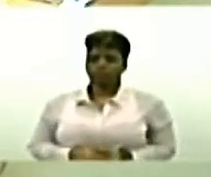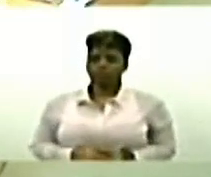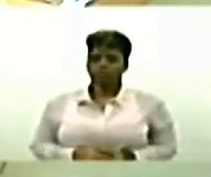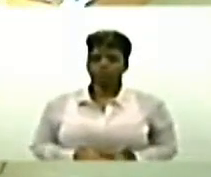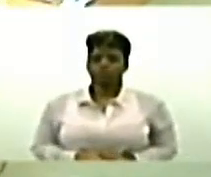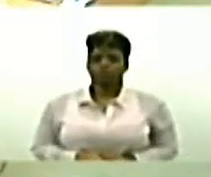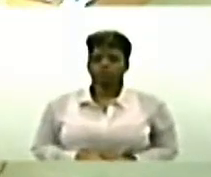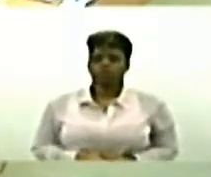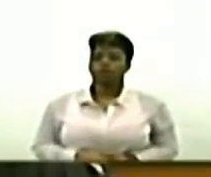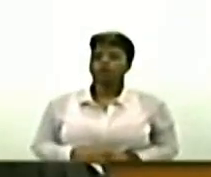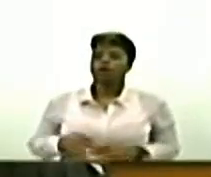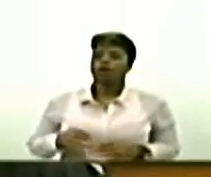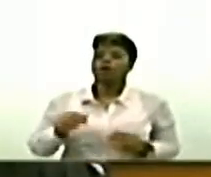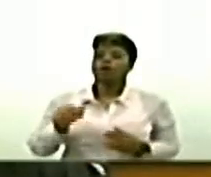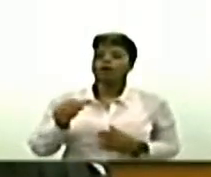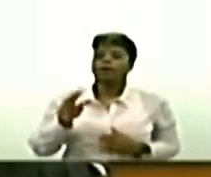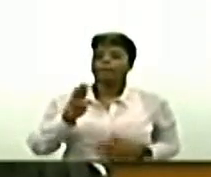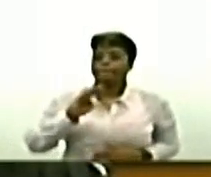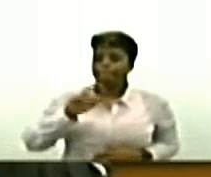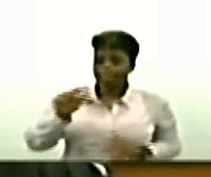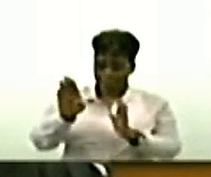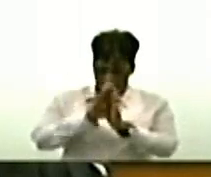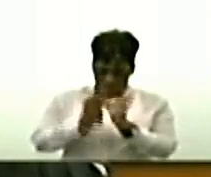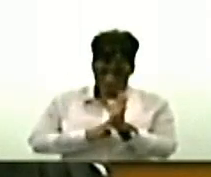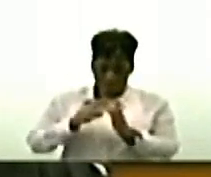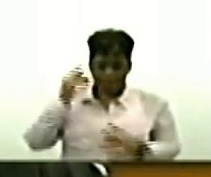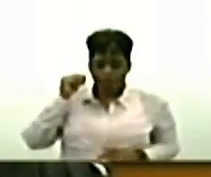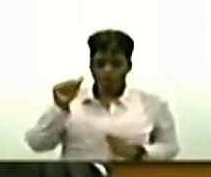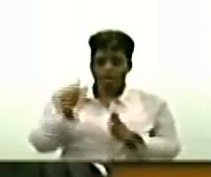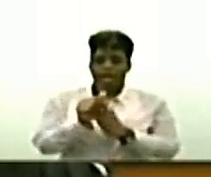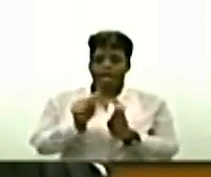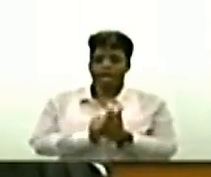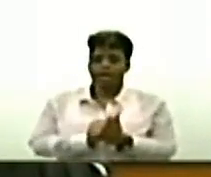A bill for an act shortly entitled